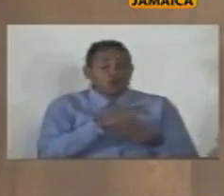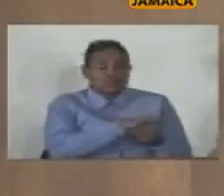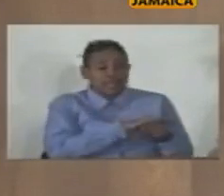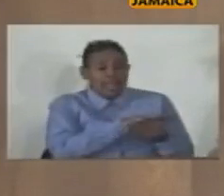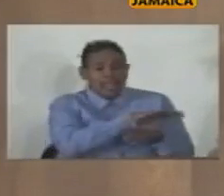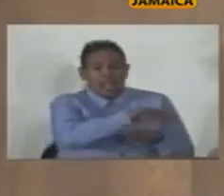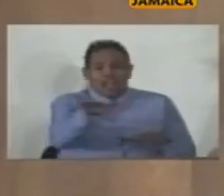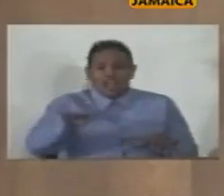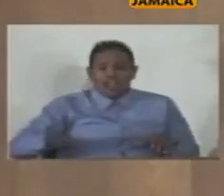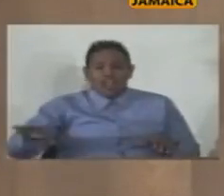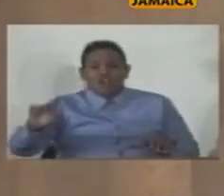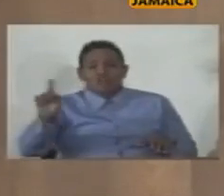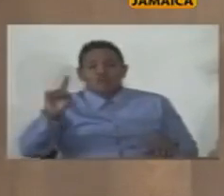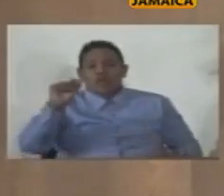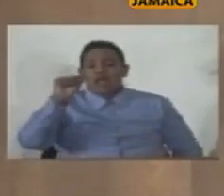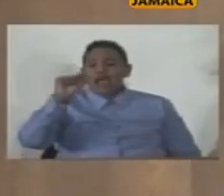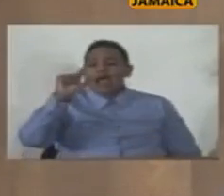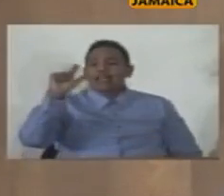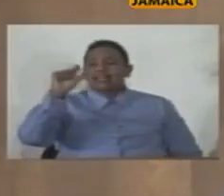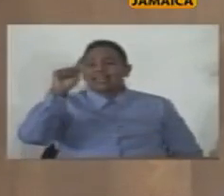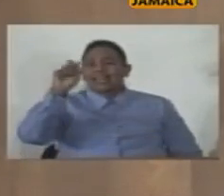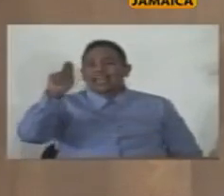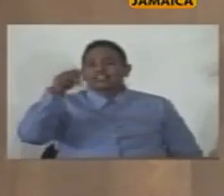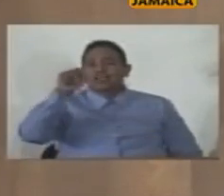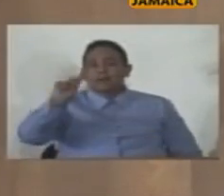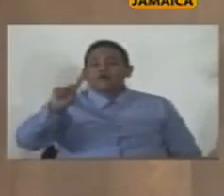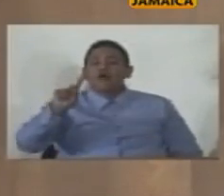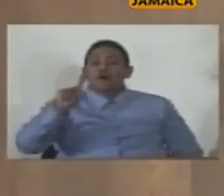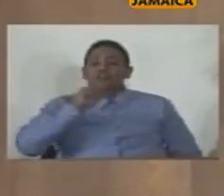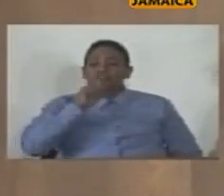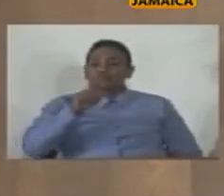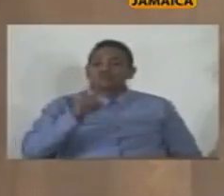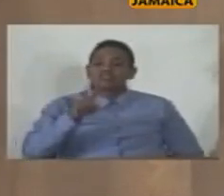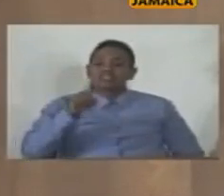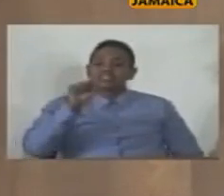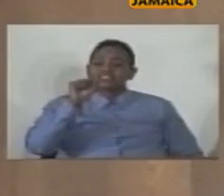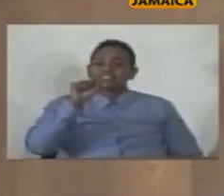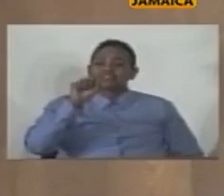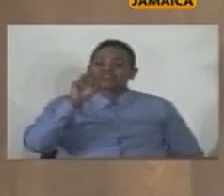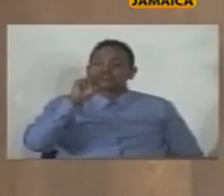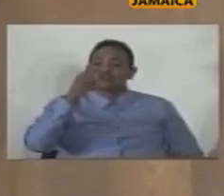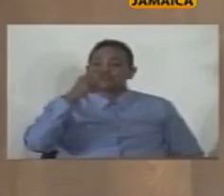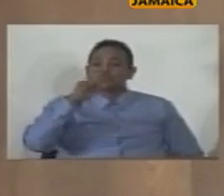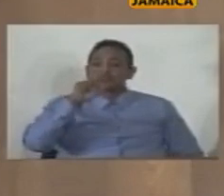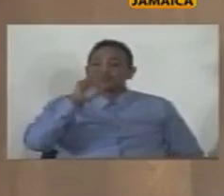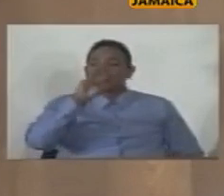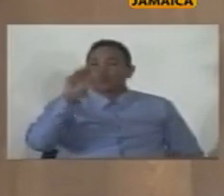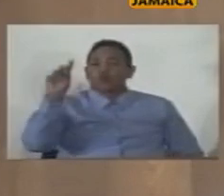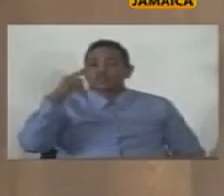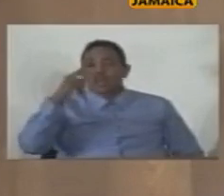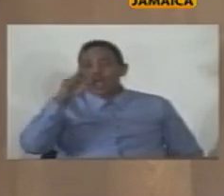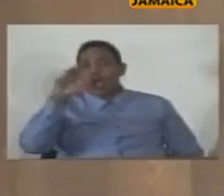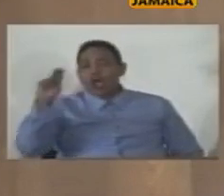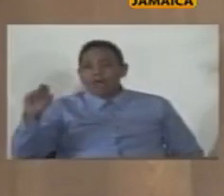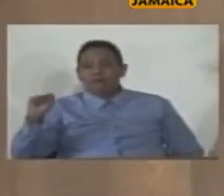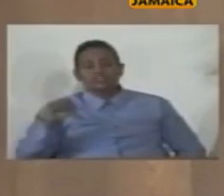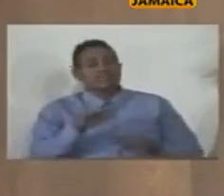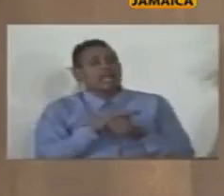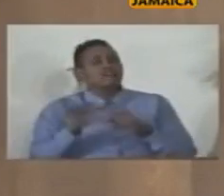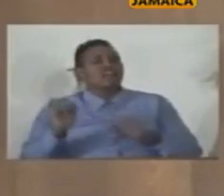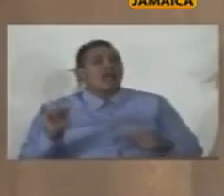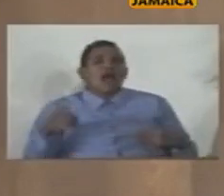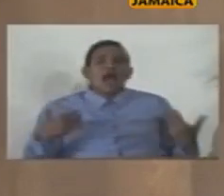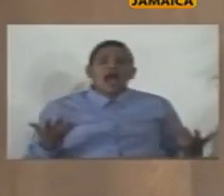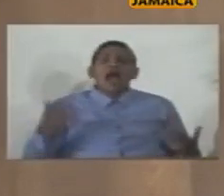are Downs to Alligator Pond, St. Toulis to Reeveswood, Reeveswood to Harmons. Areas such as